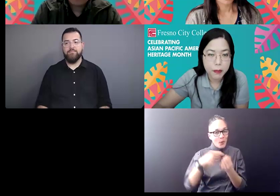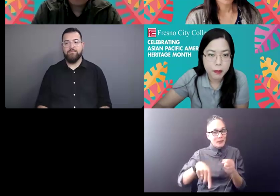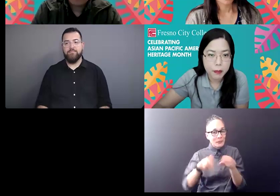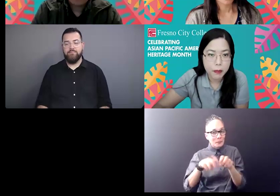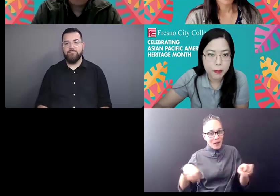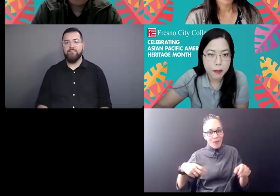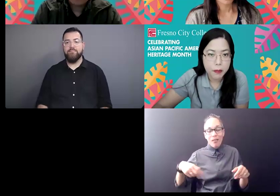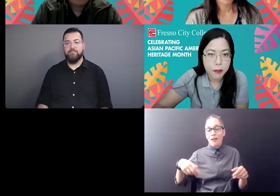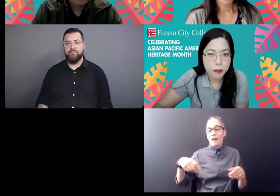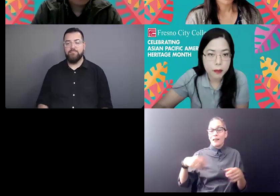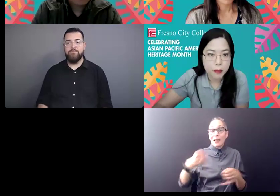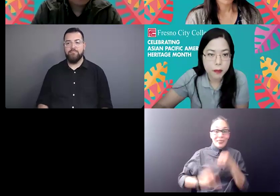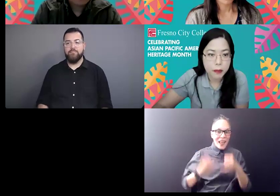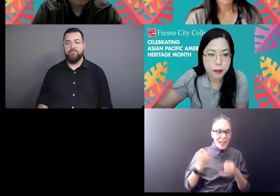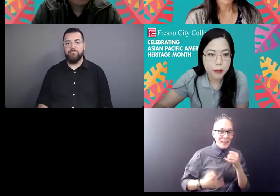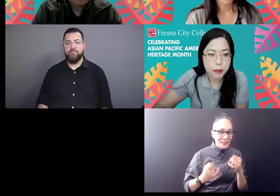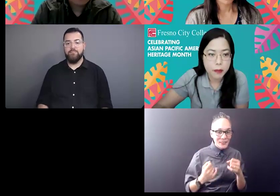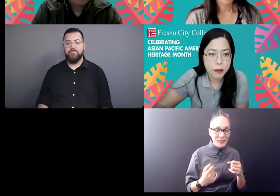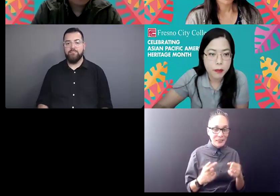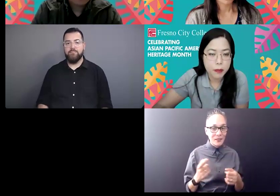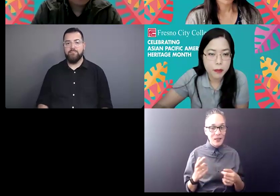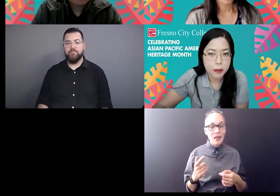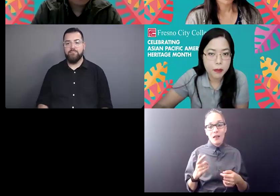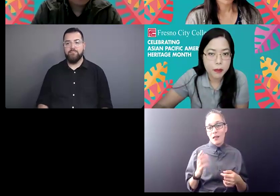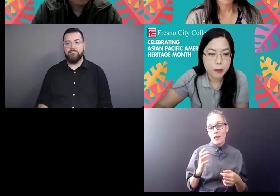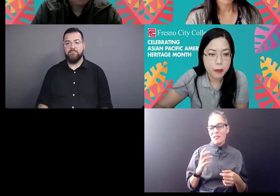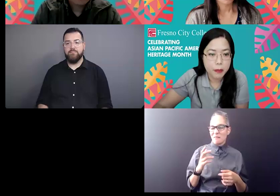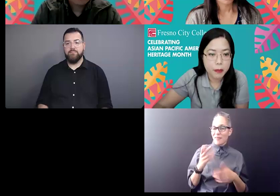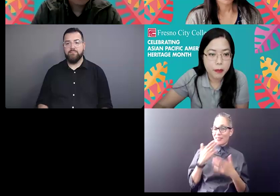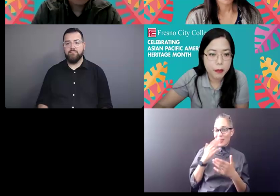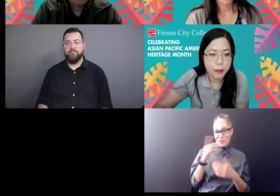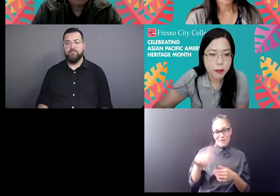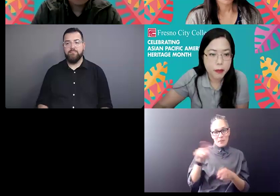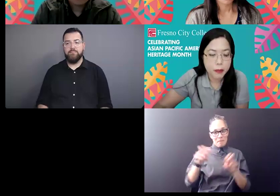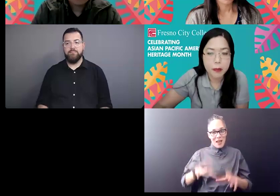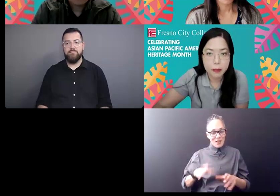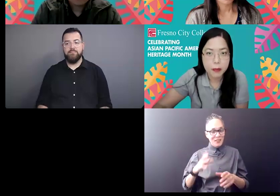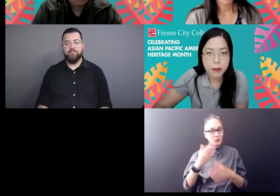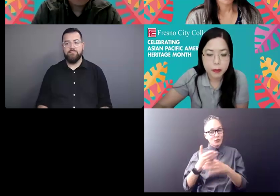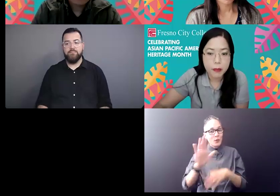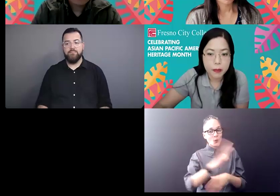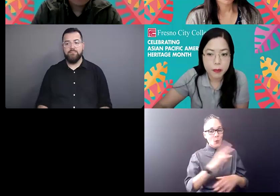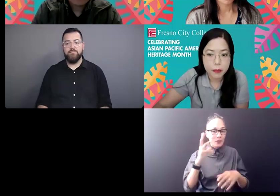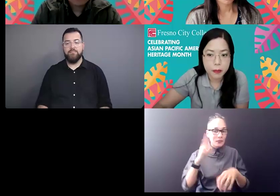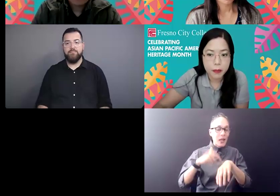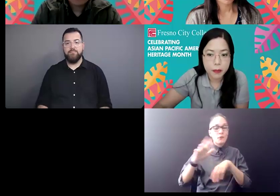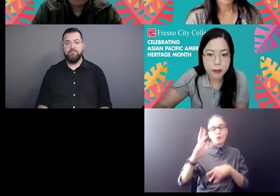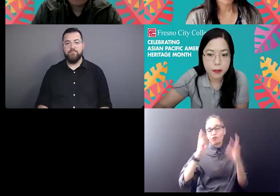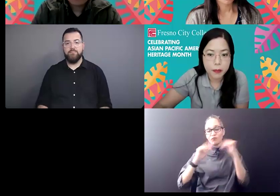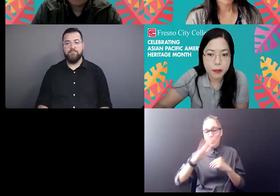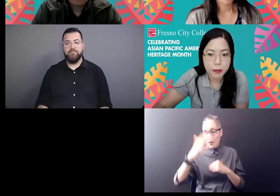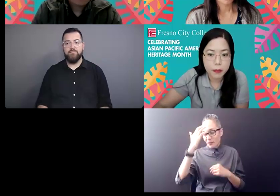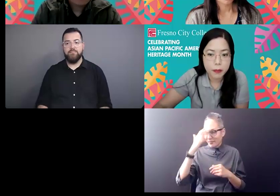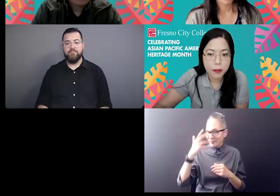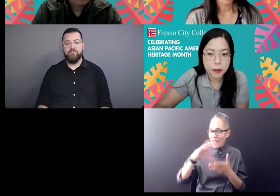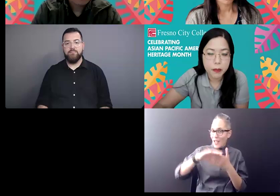And then lastly, and not least, but our panelists for sharing your time and your experience with all of us. And I know that I've learned a lot